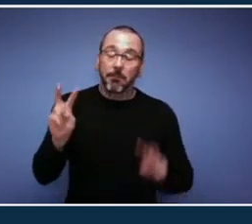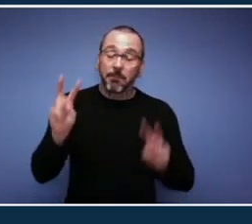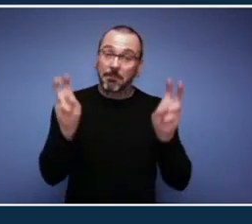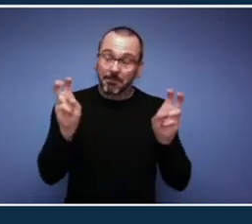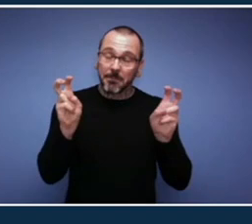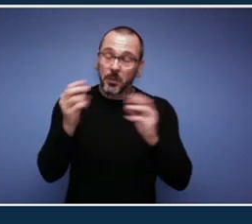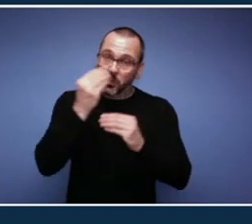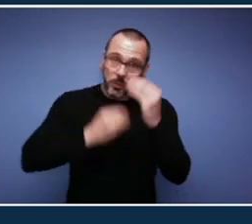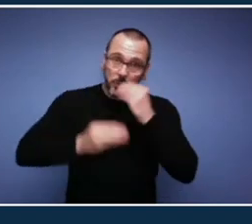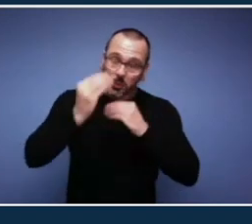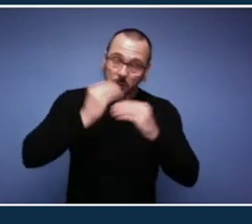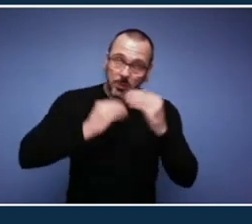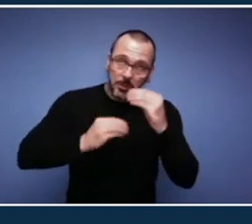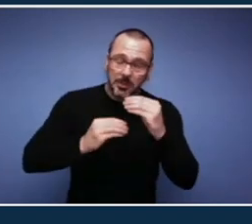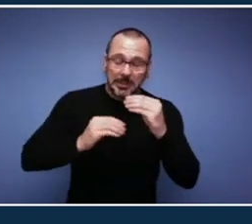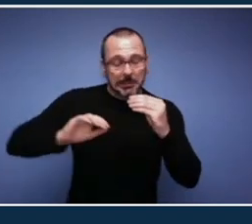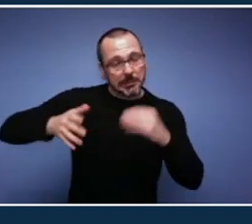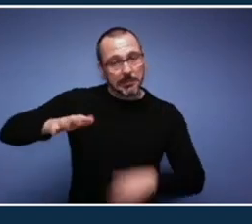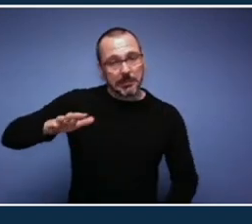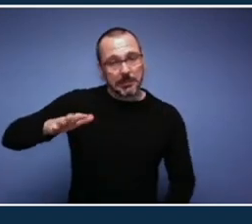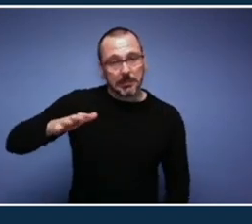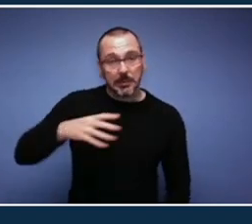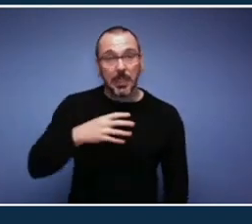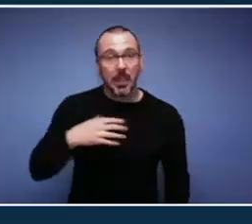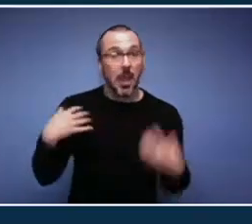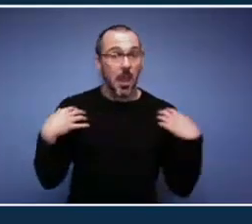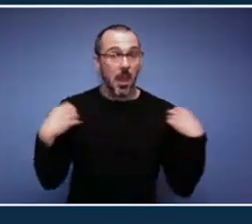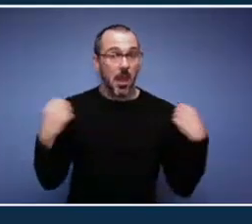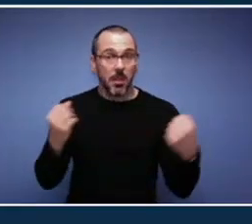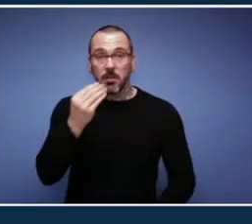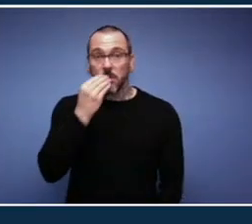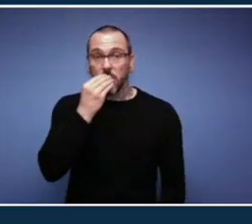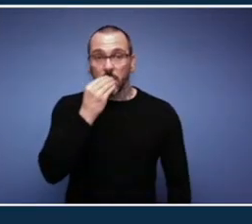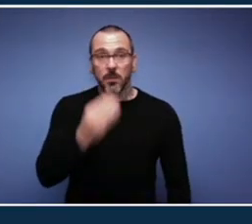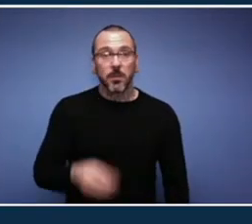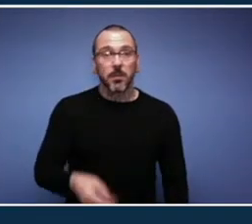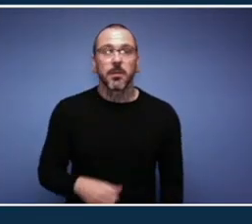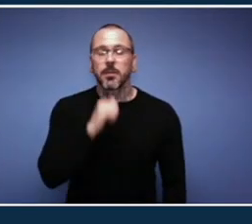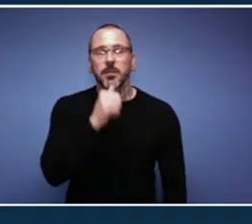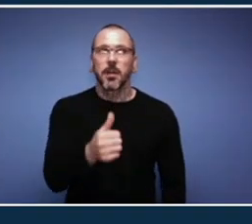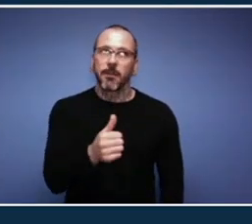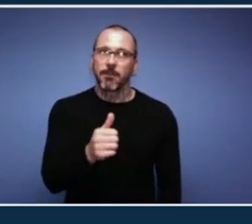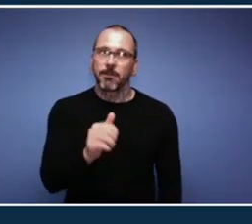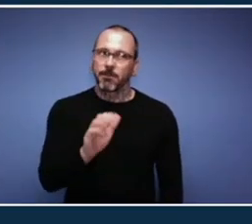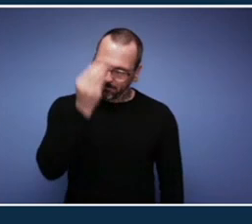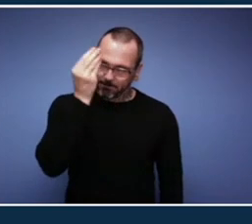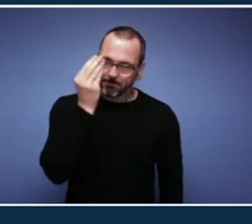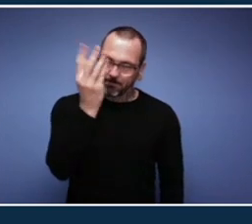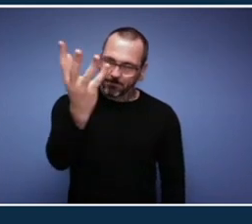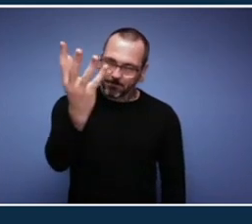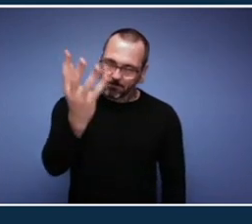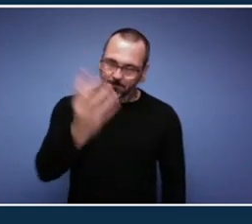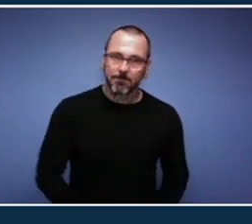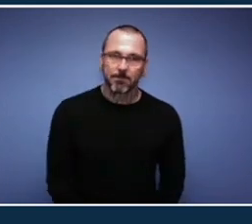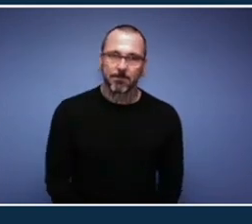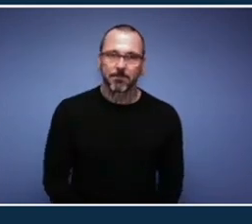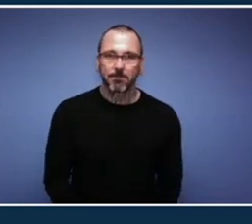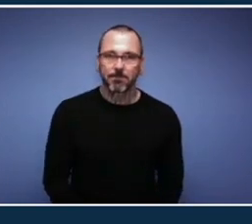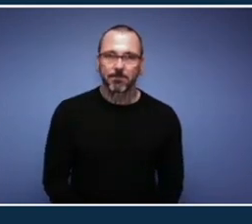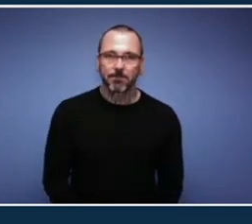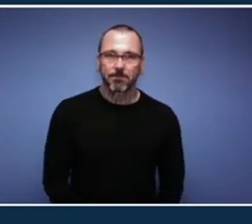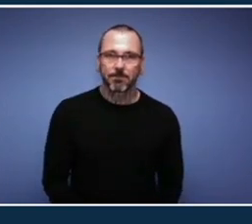in those places is not healthy at all, despite having dietitians.